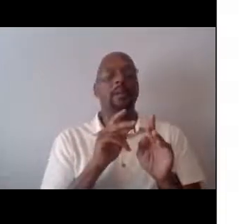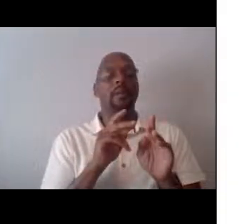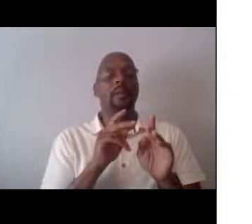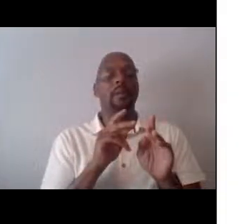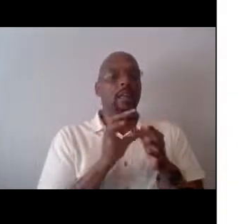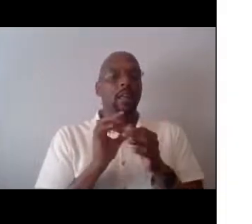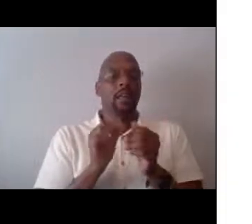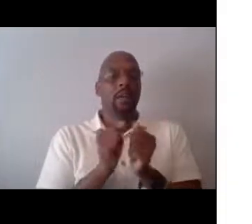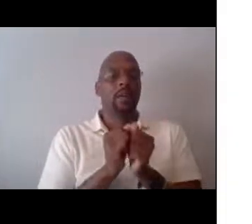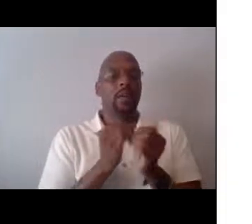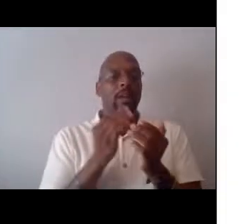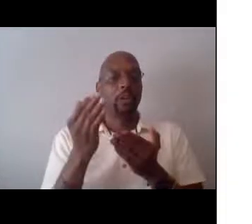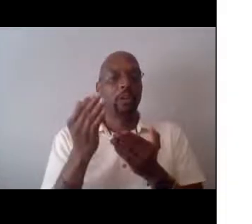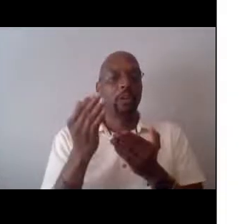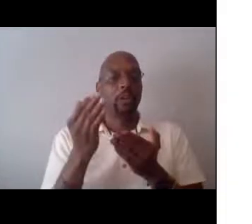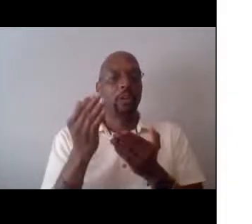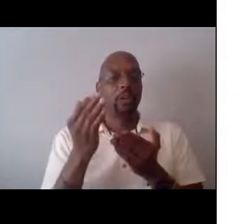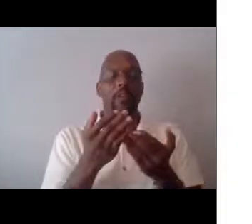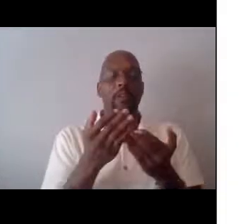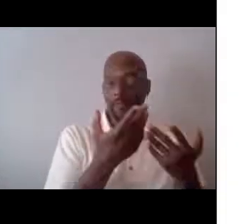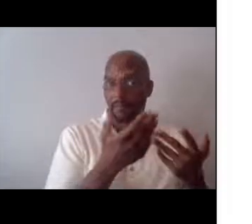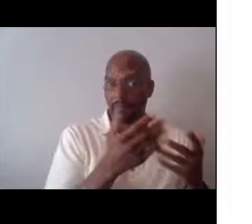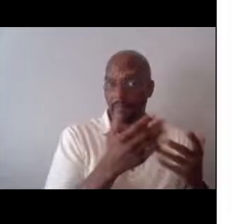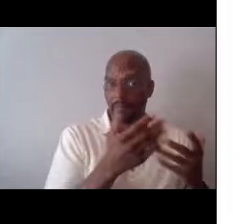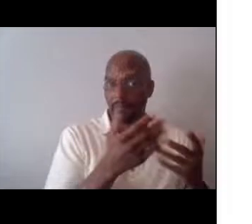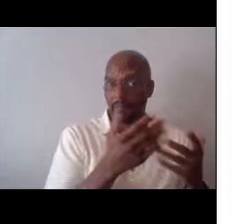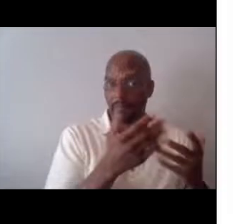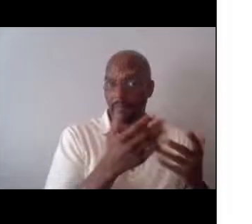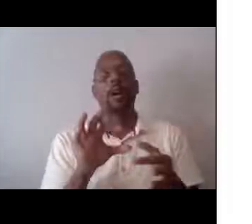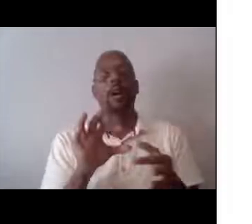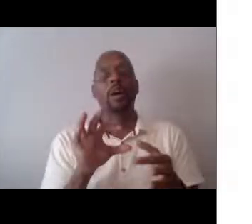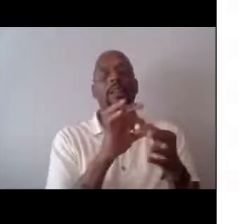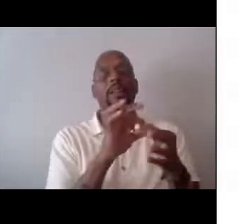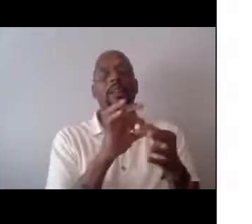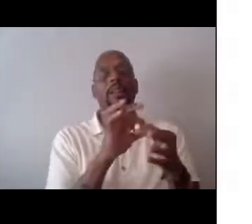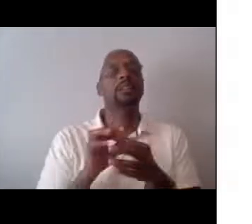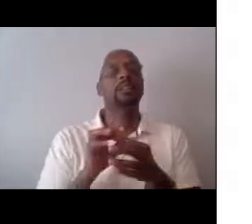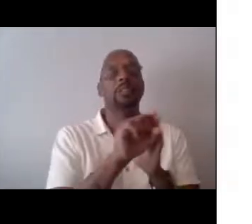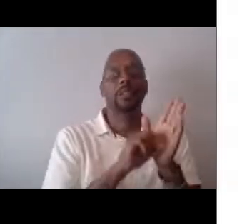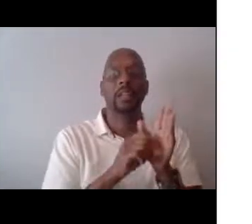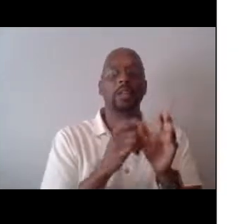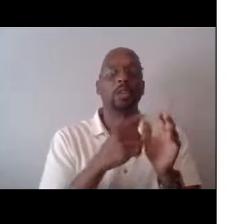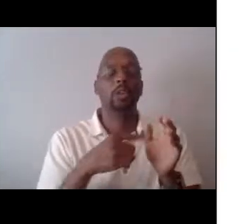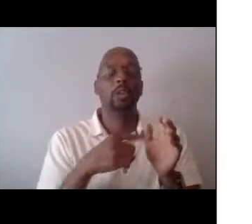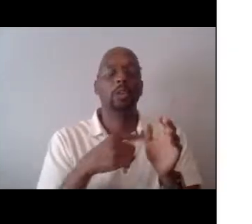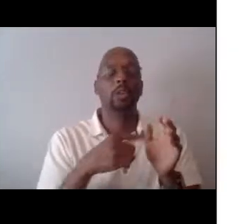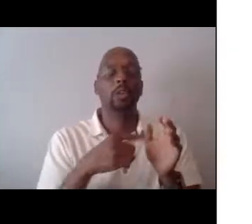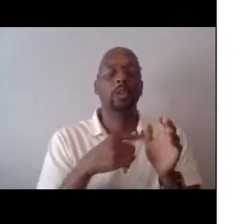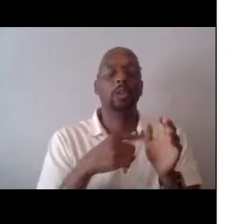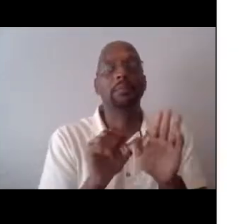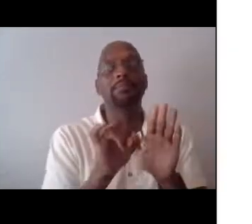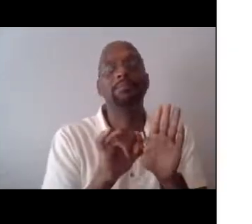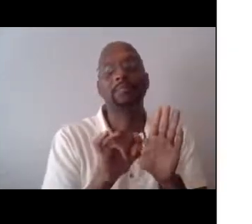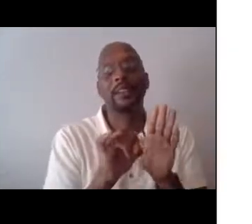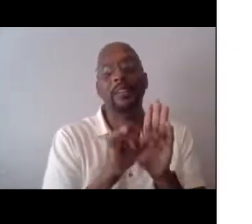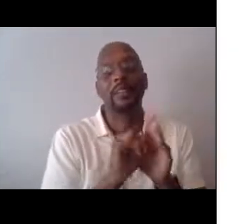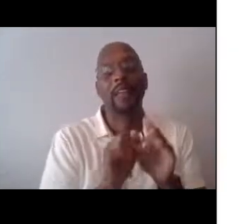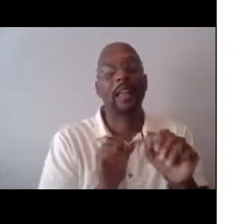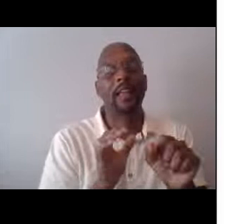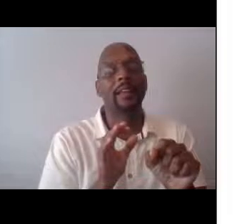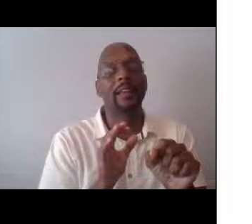or having connections across the state, so they identified as statewide representation. We did not have